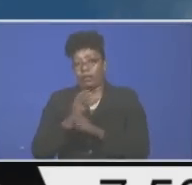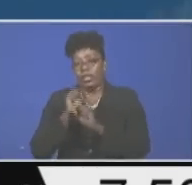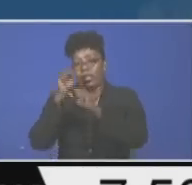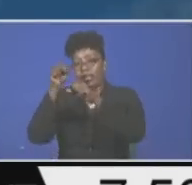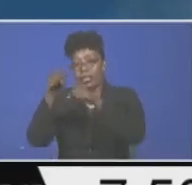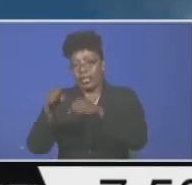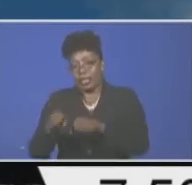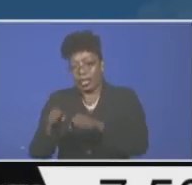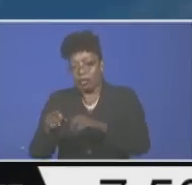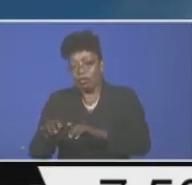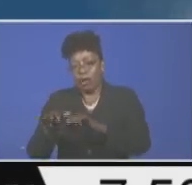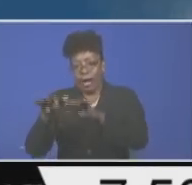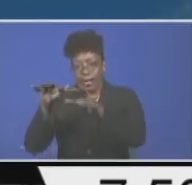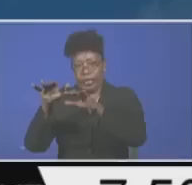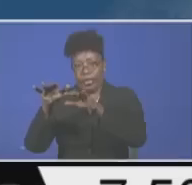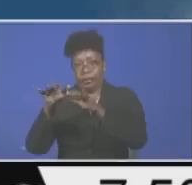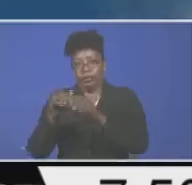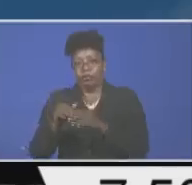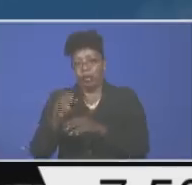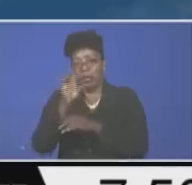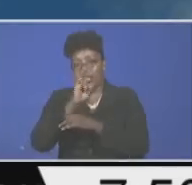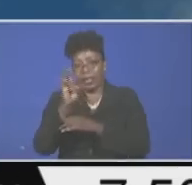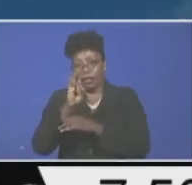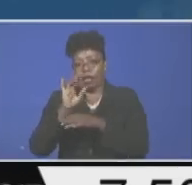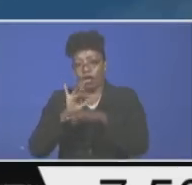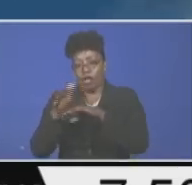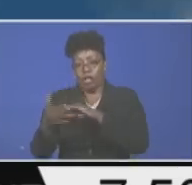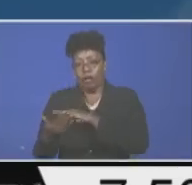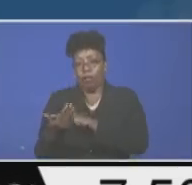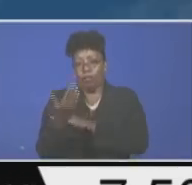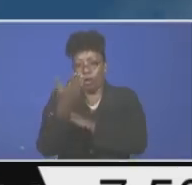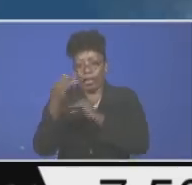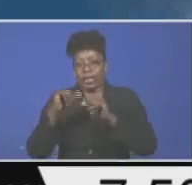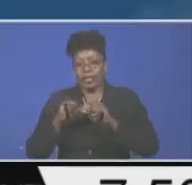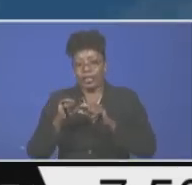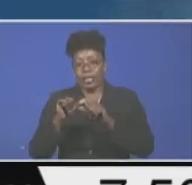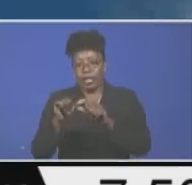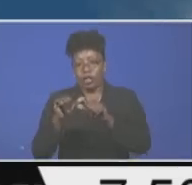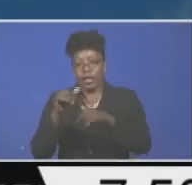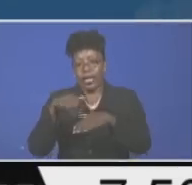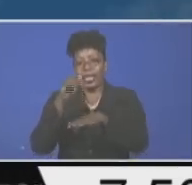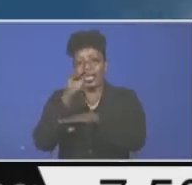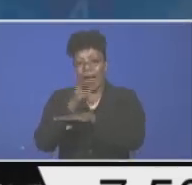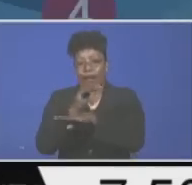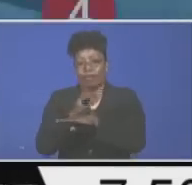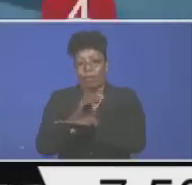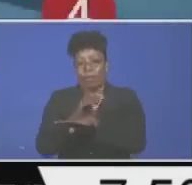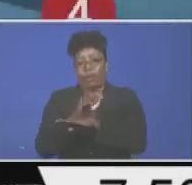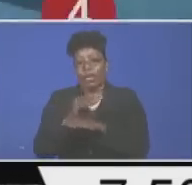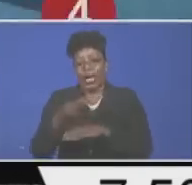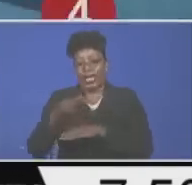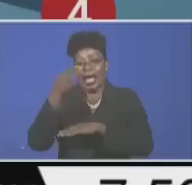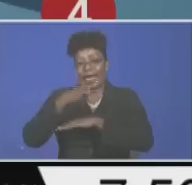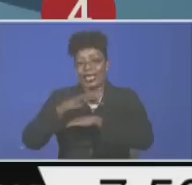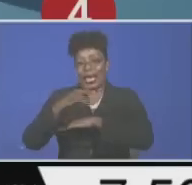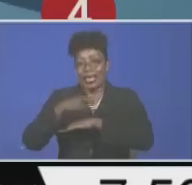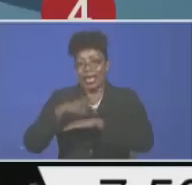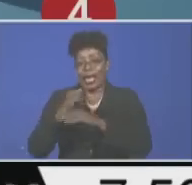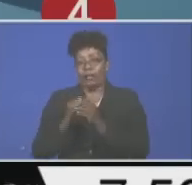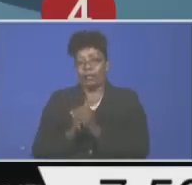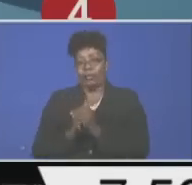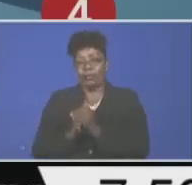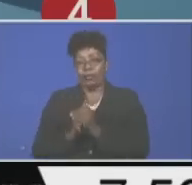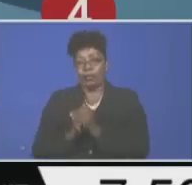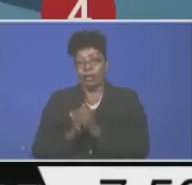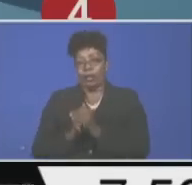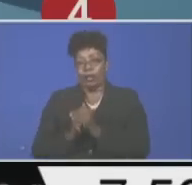about around 7 o'clock in the morning. That will continue into the early afternoon, particularly during high tide. And the forecast track, as you can